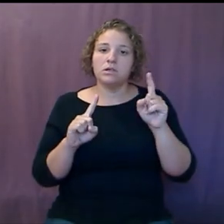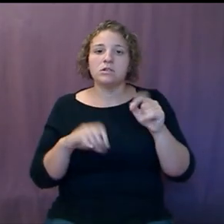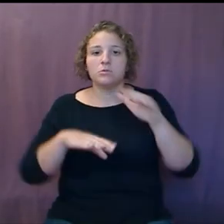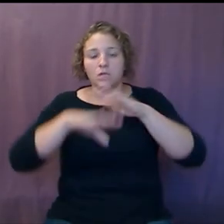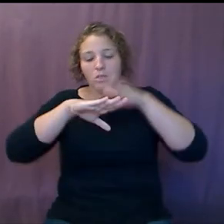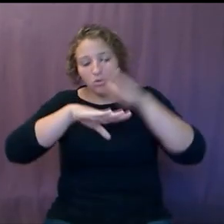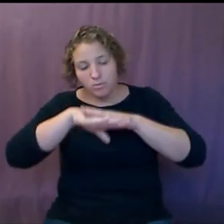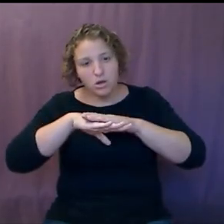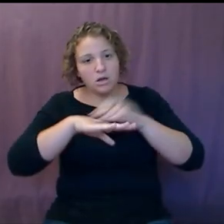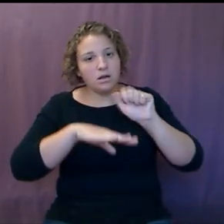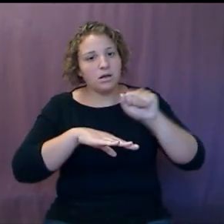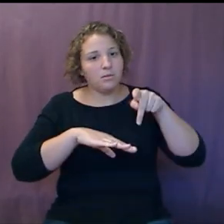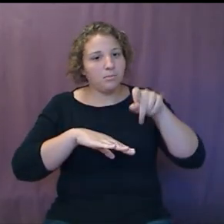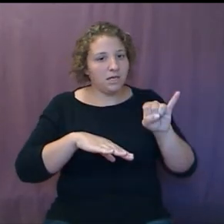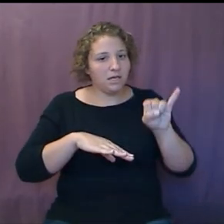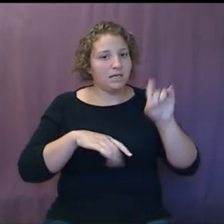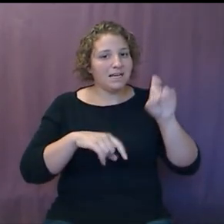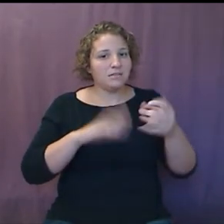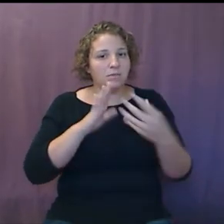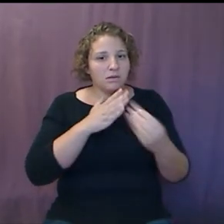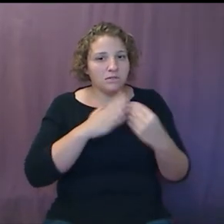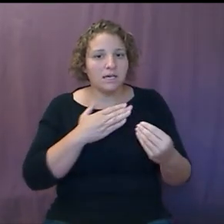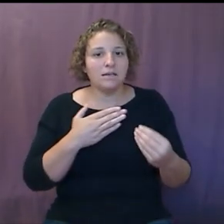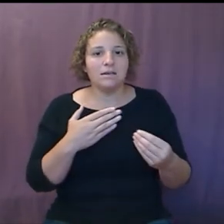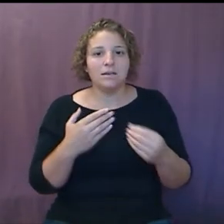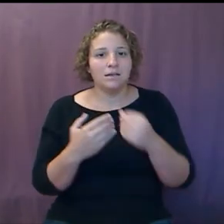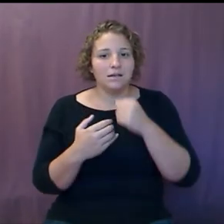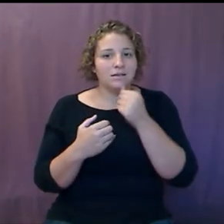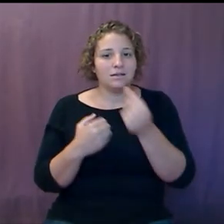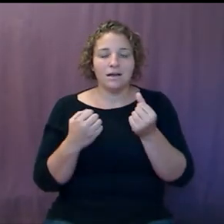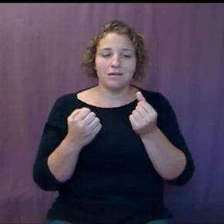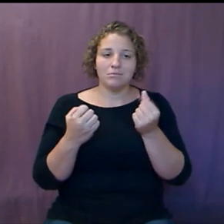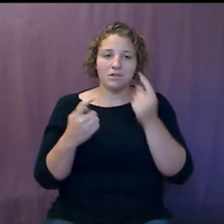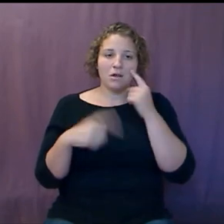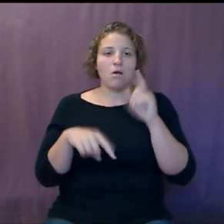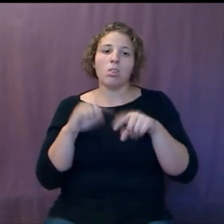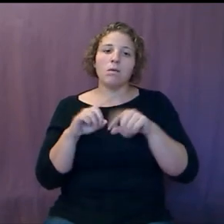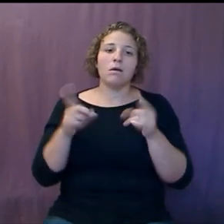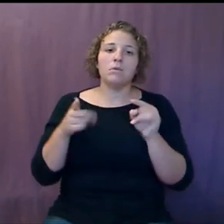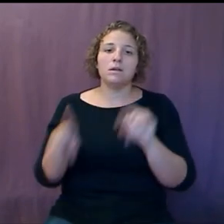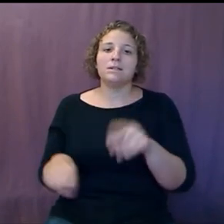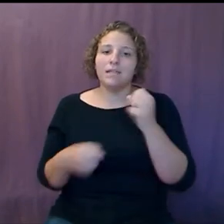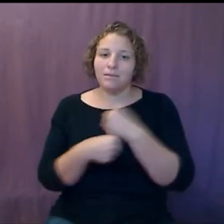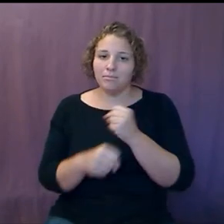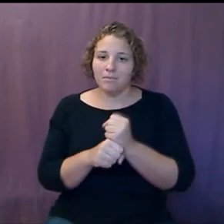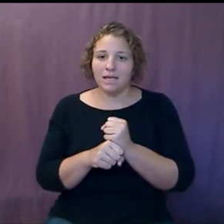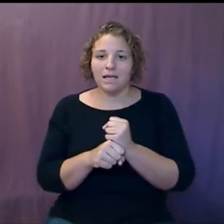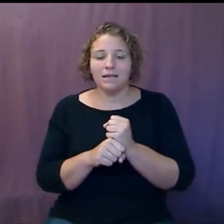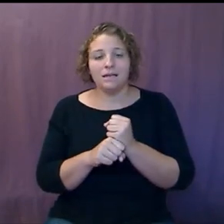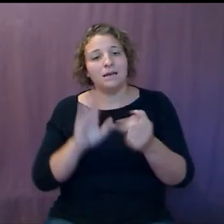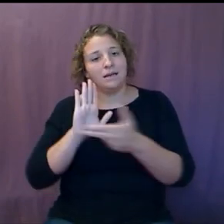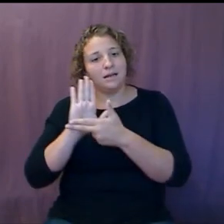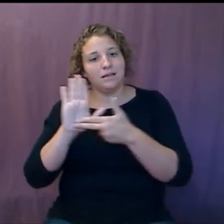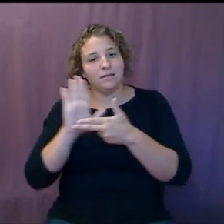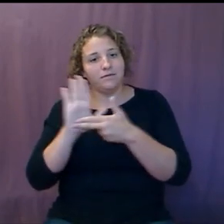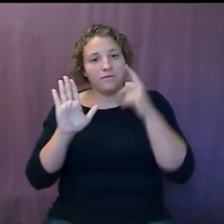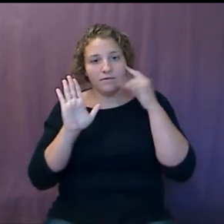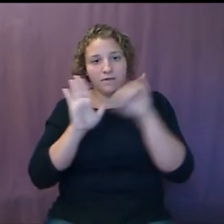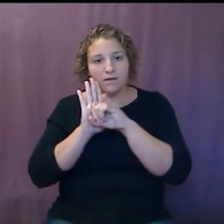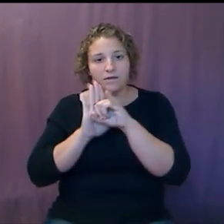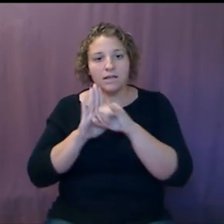said it's got to be something outside well not to be unturned undeterred here they have created identification type things for chips